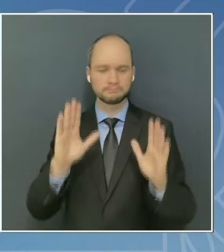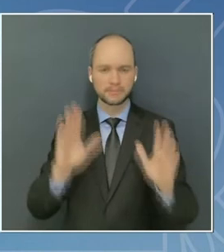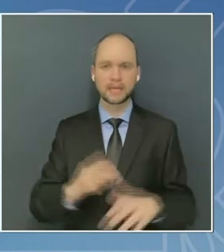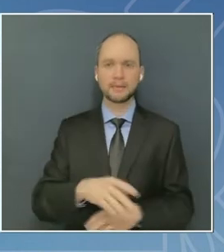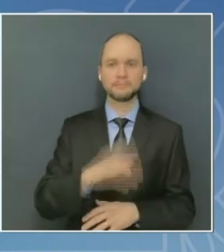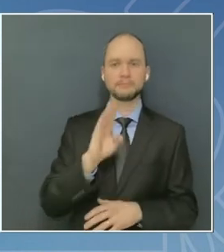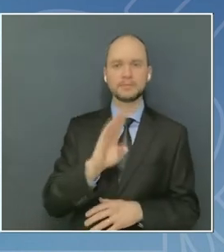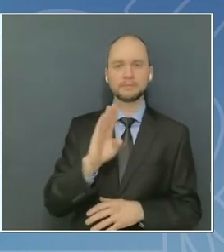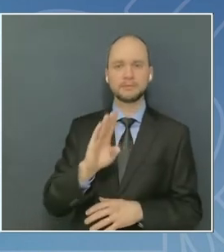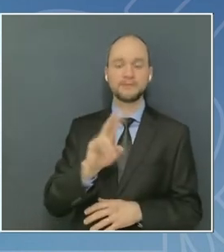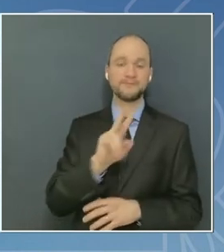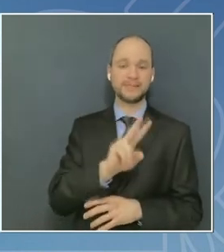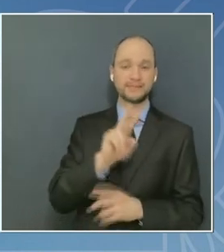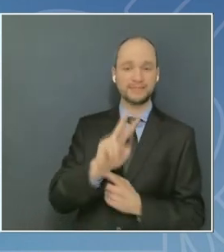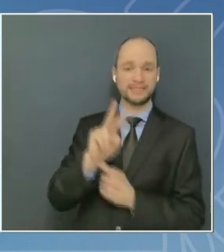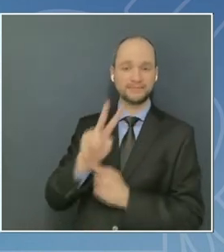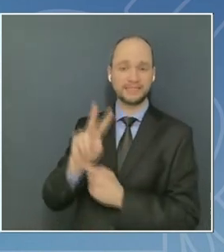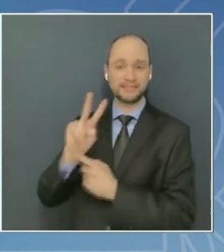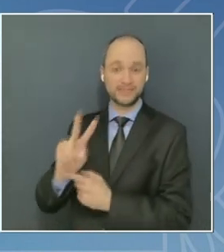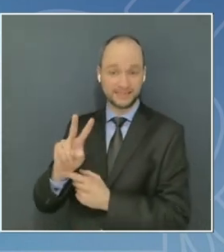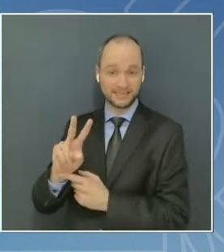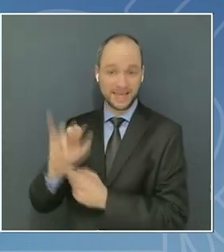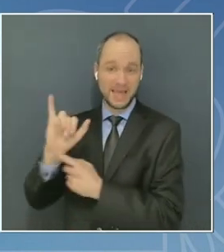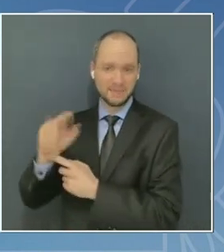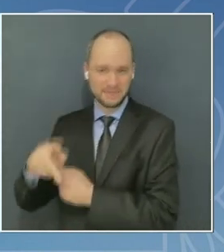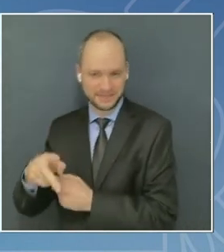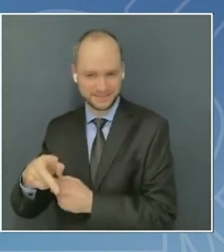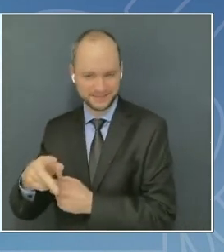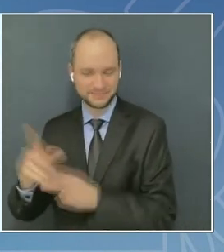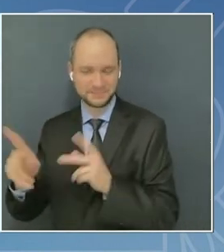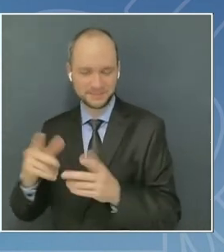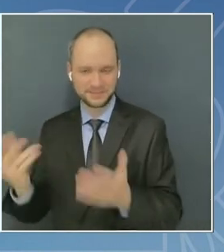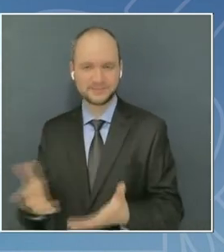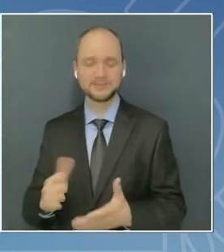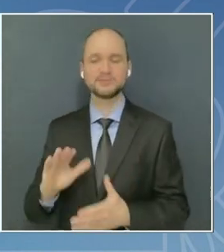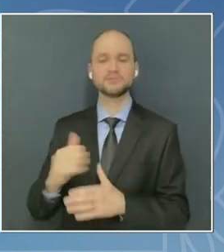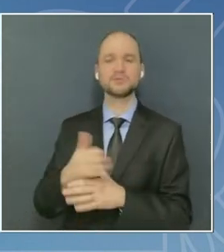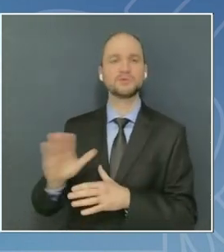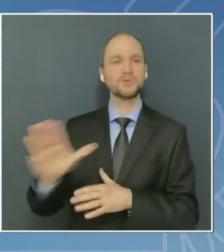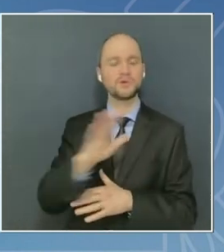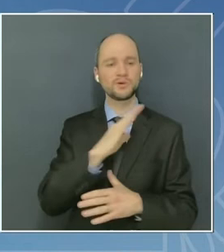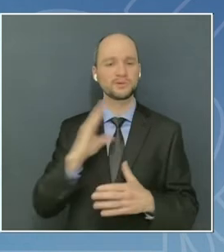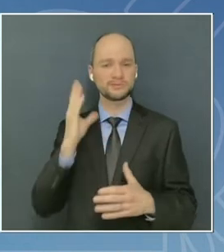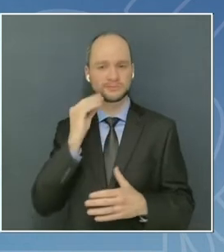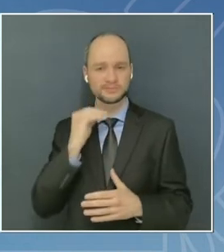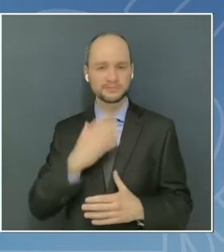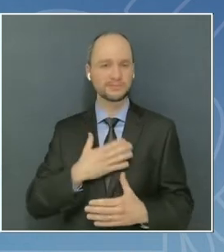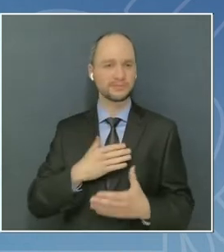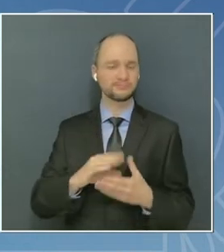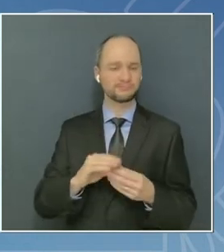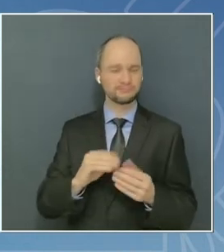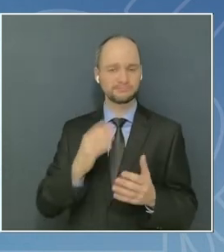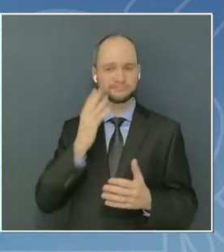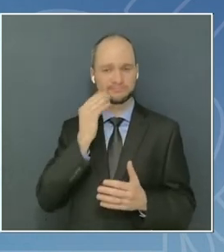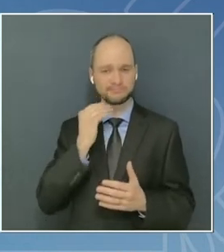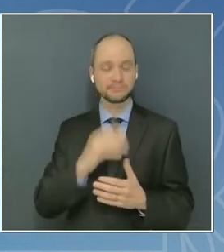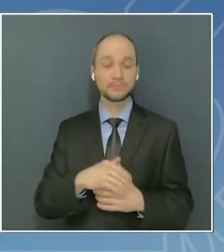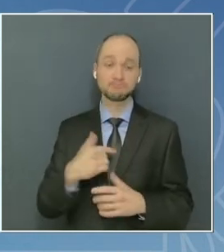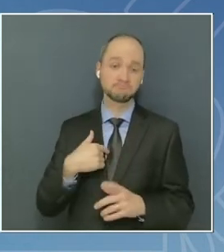here to share our experience, my experience. As mentioned, that I am from